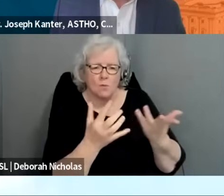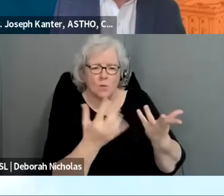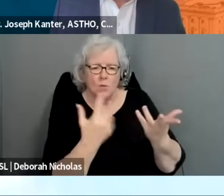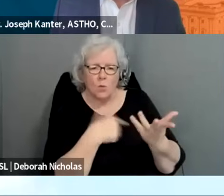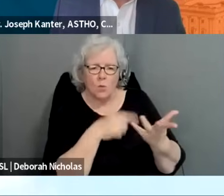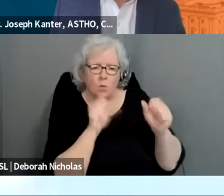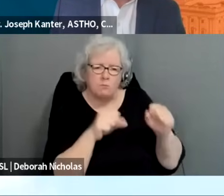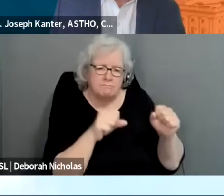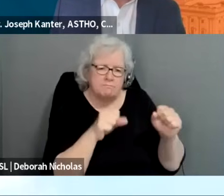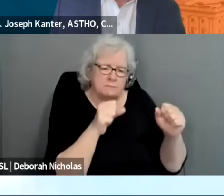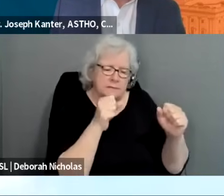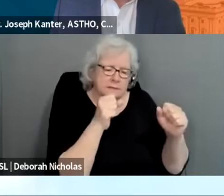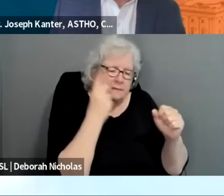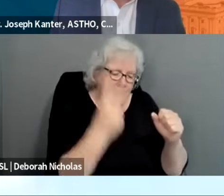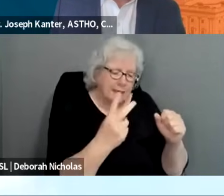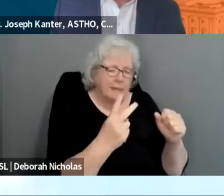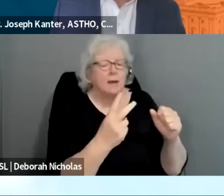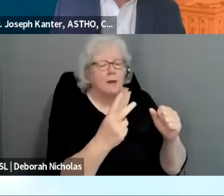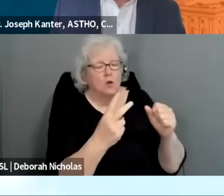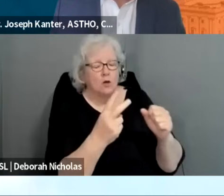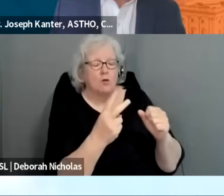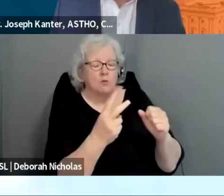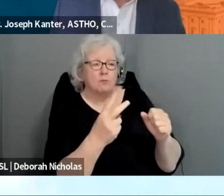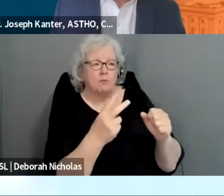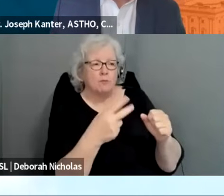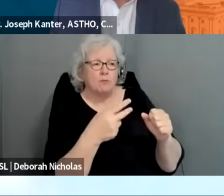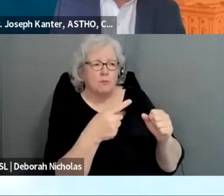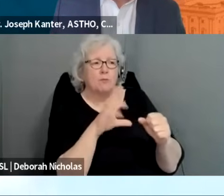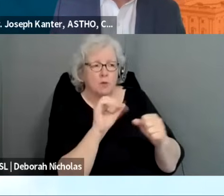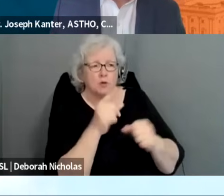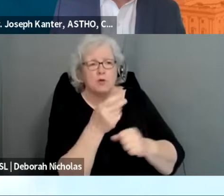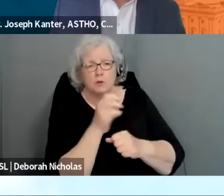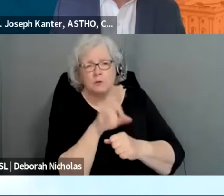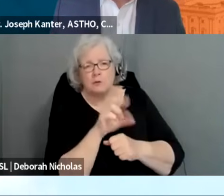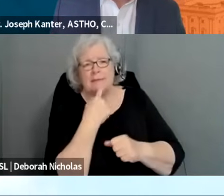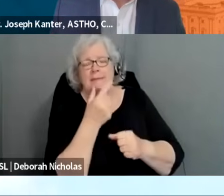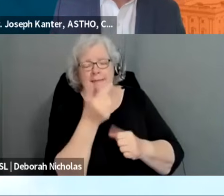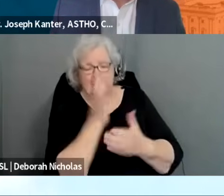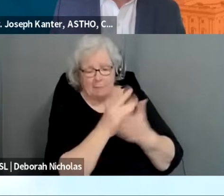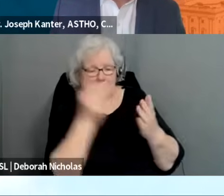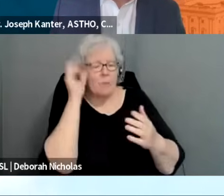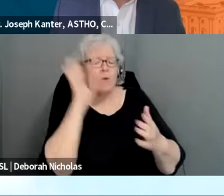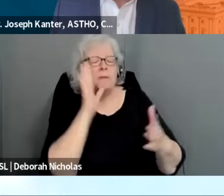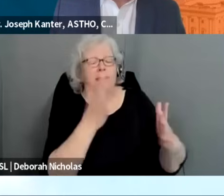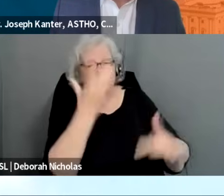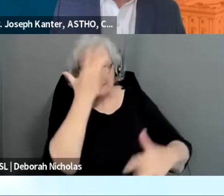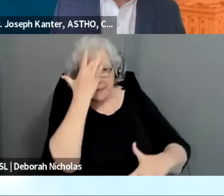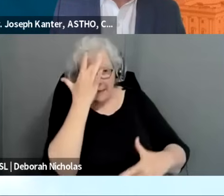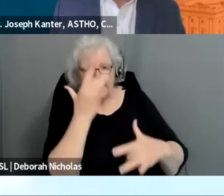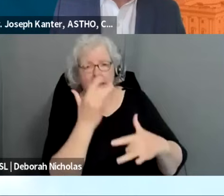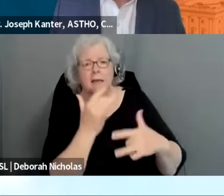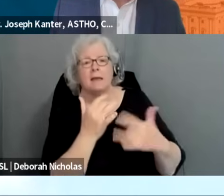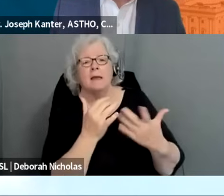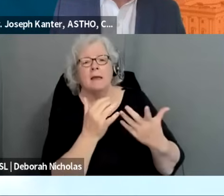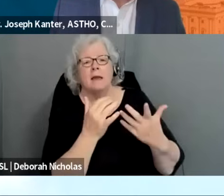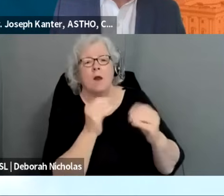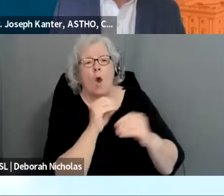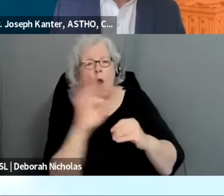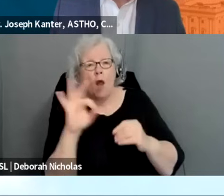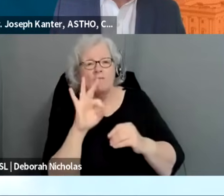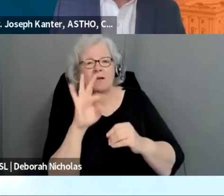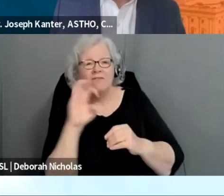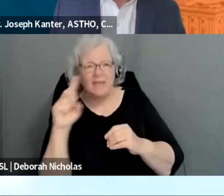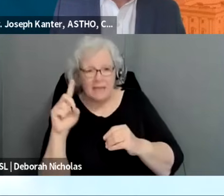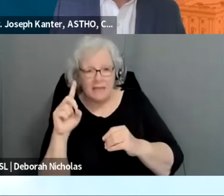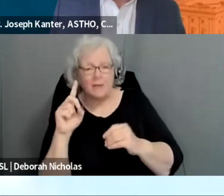be sick off feed and with significantly decreased milk production for a week, a